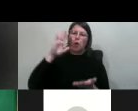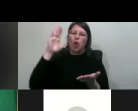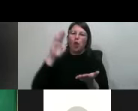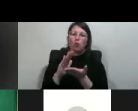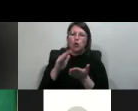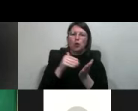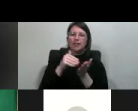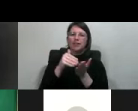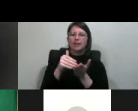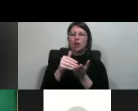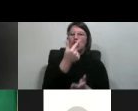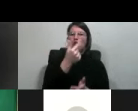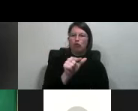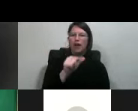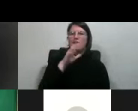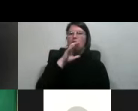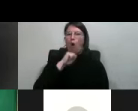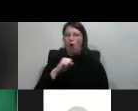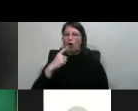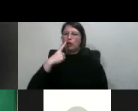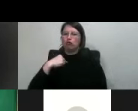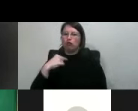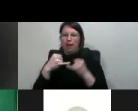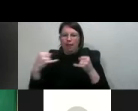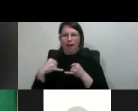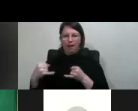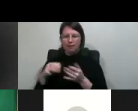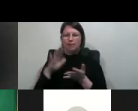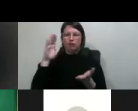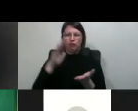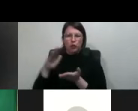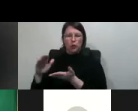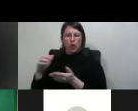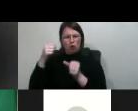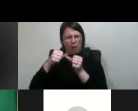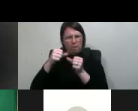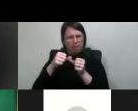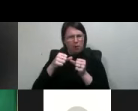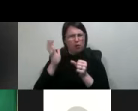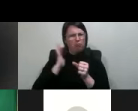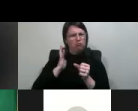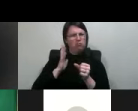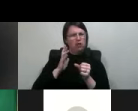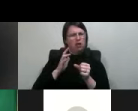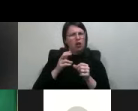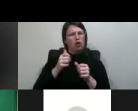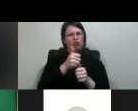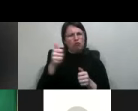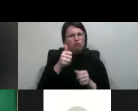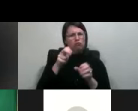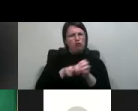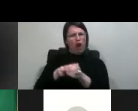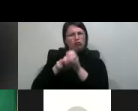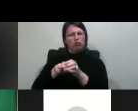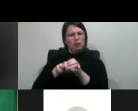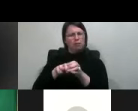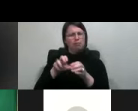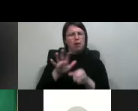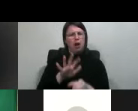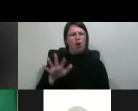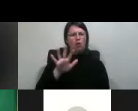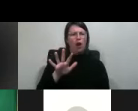green line, orange line, and red line. And again, if you remember the ridership slide, I think they're around 20-25% of